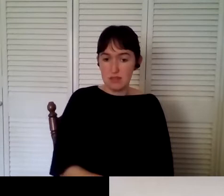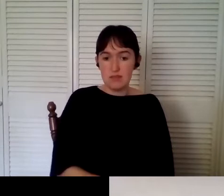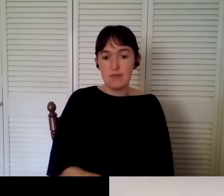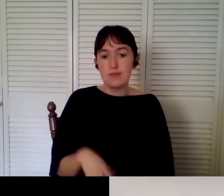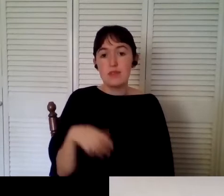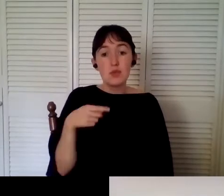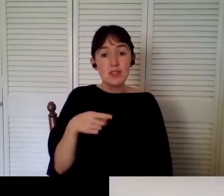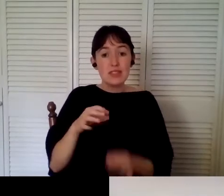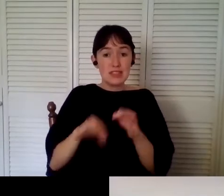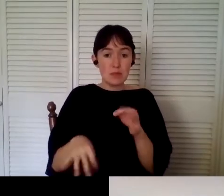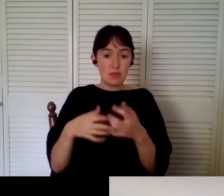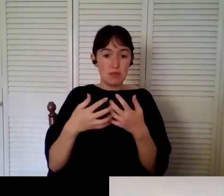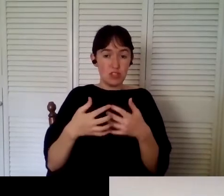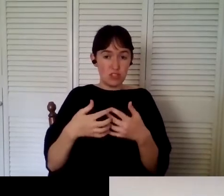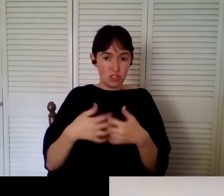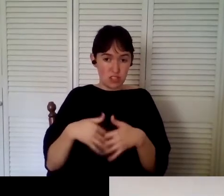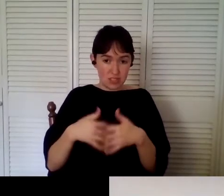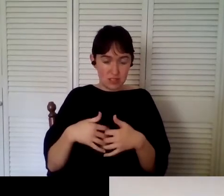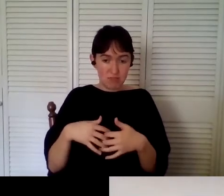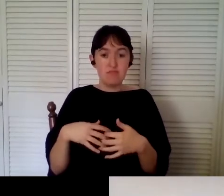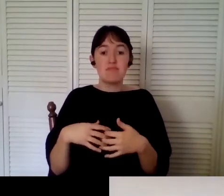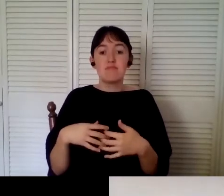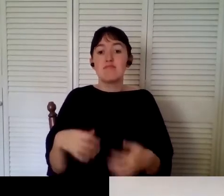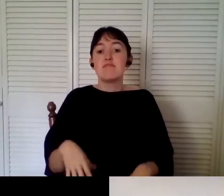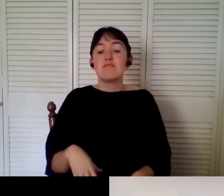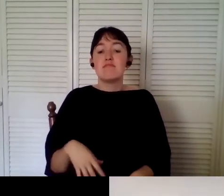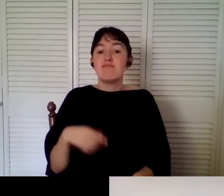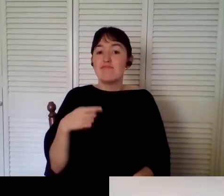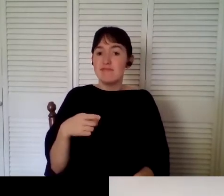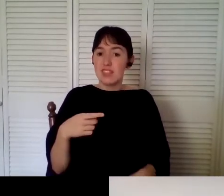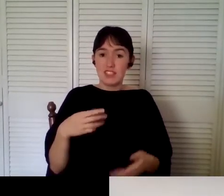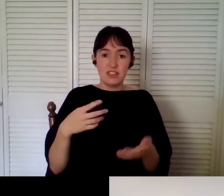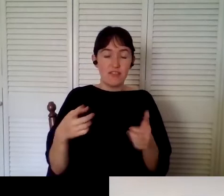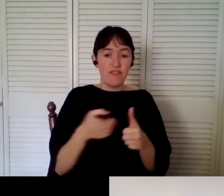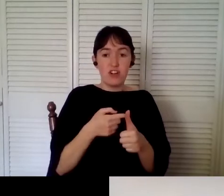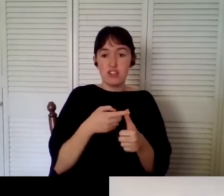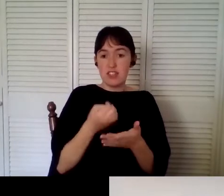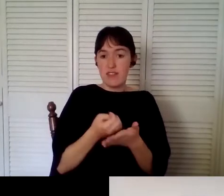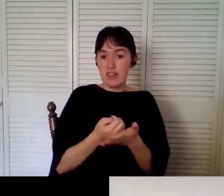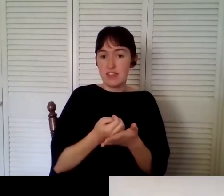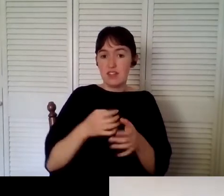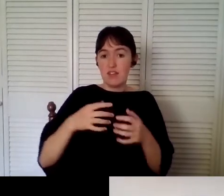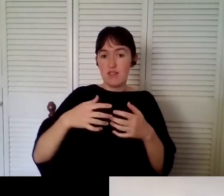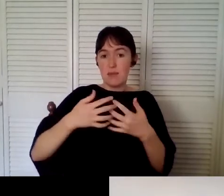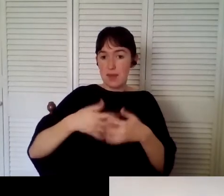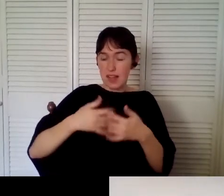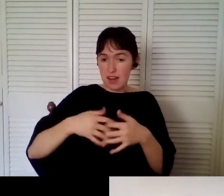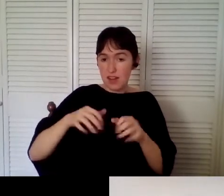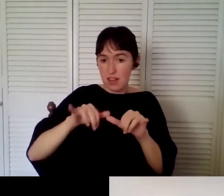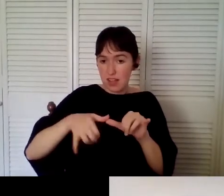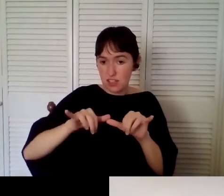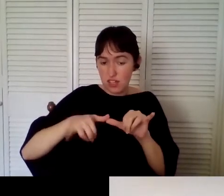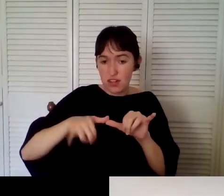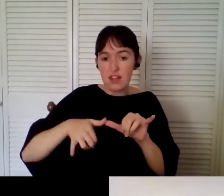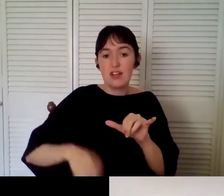the first evidence of mechanical engineering, really, or mechanics. And this concept of things like leverage and center